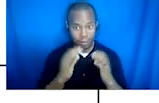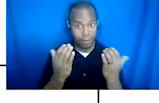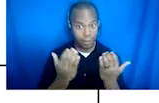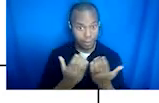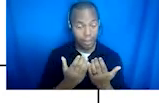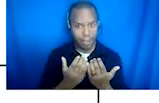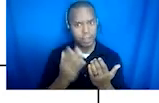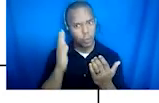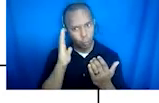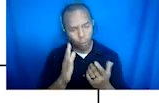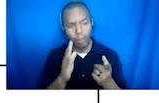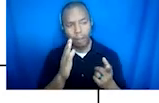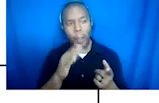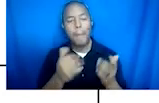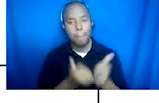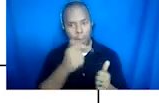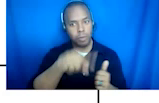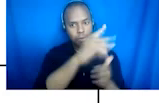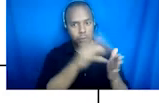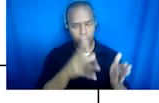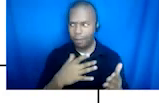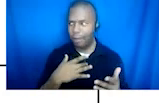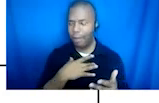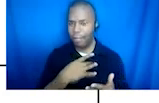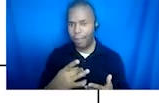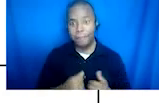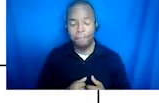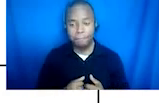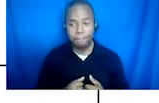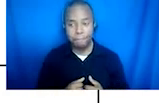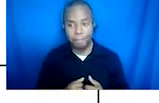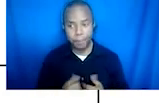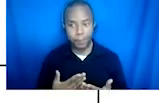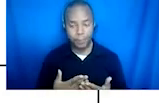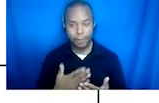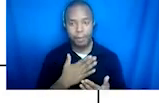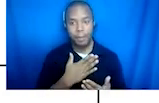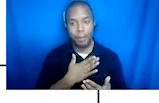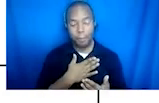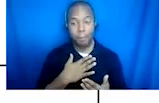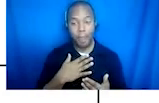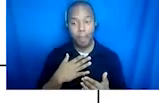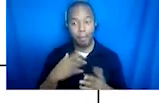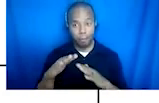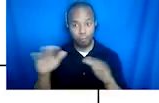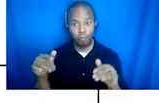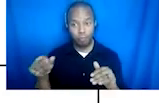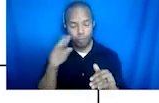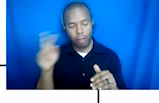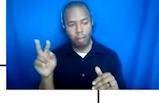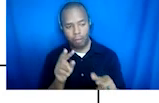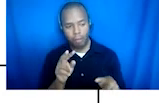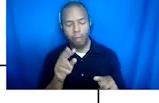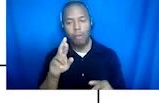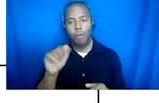incredibly appealing to students. My own children would go on Rate My Professor too and sort of correlate because they don't know who's at